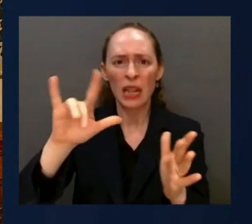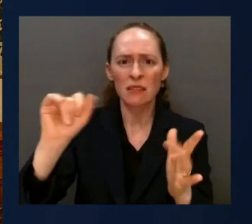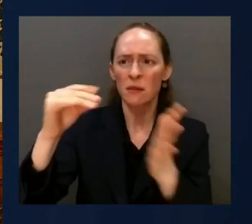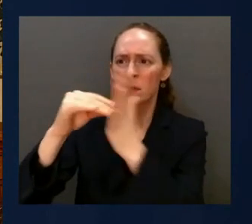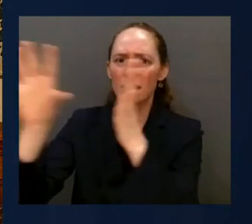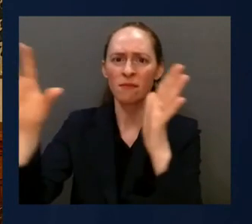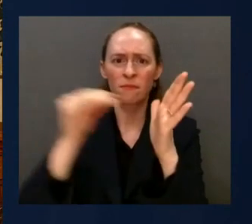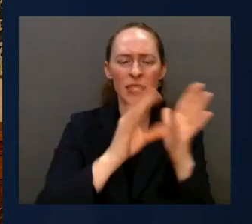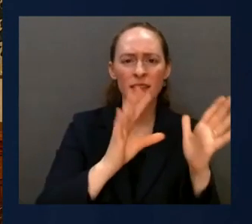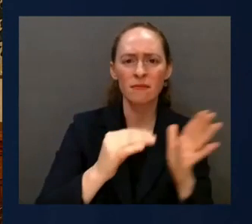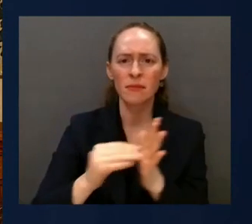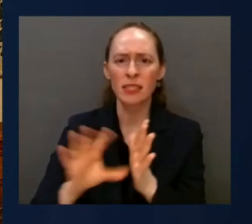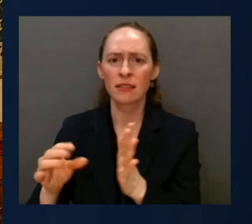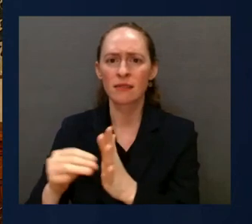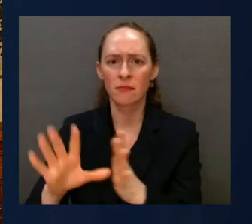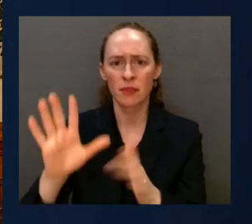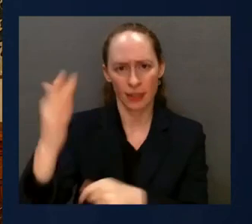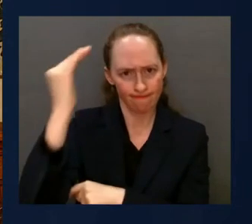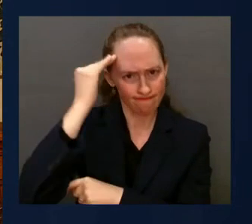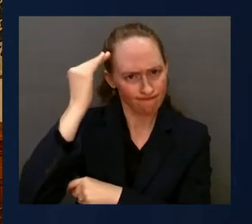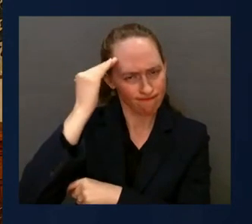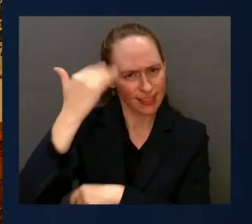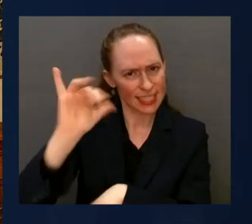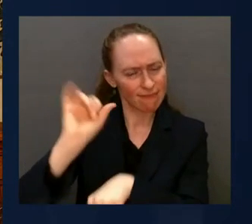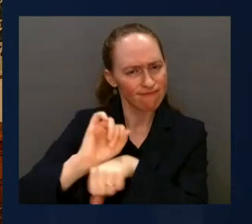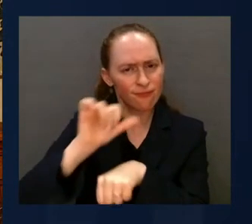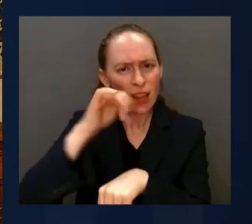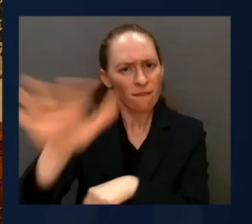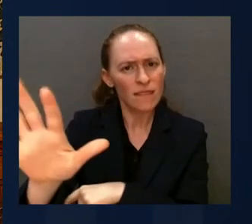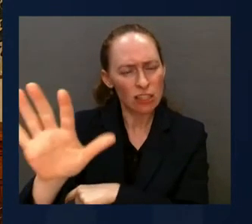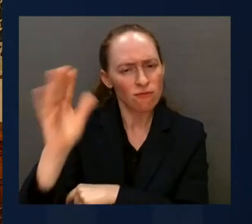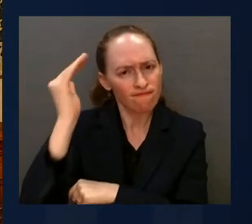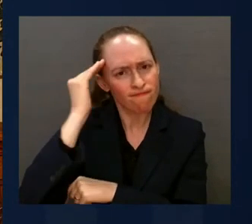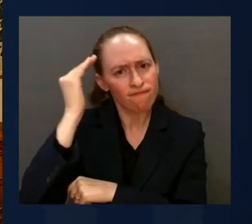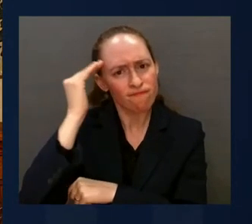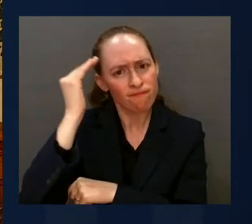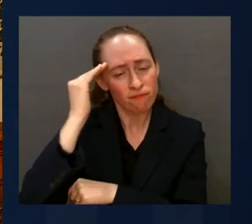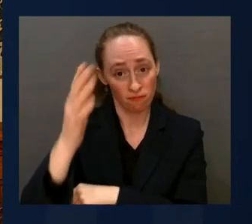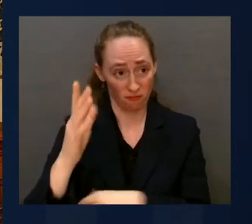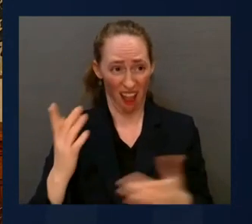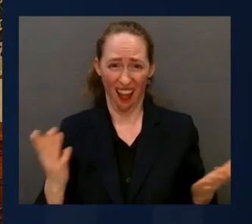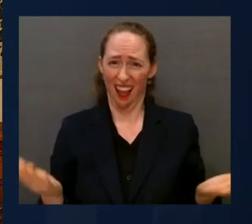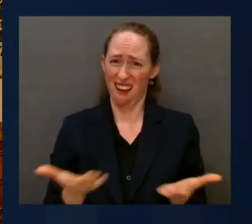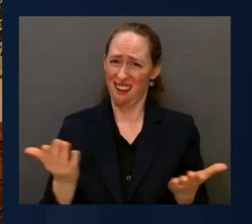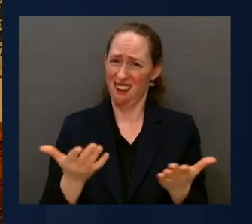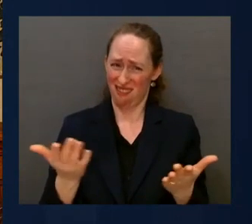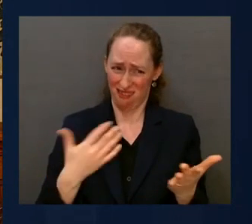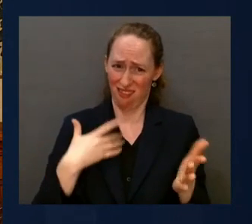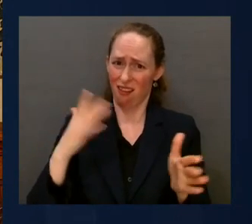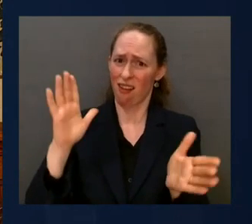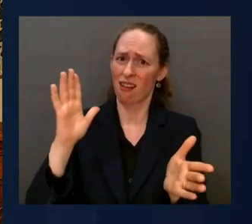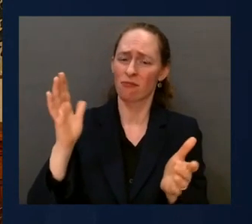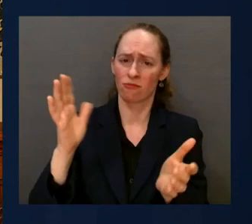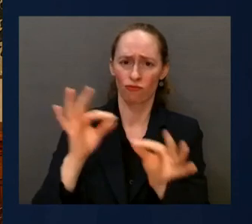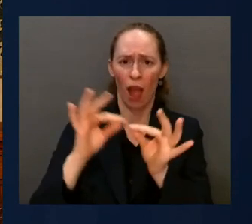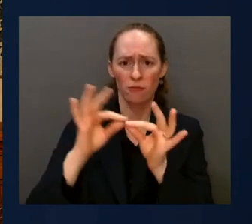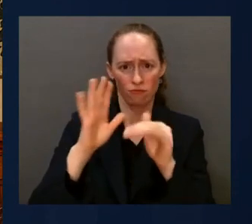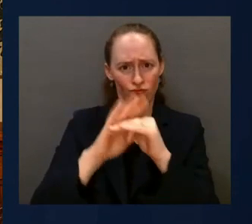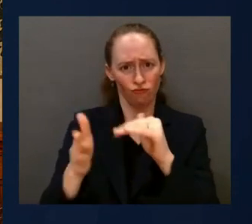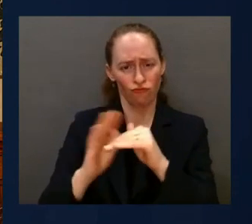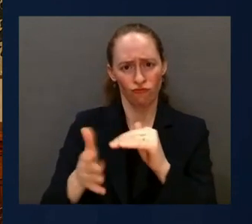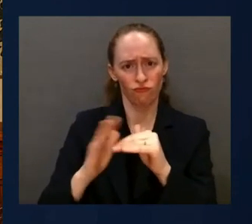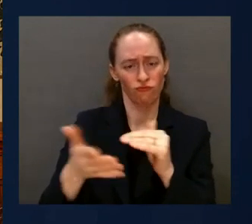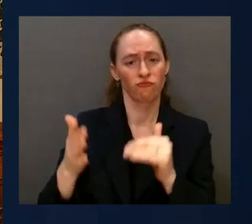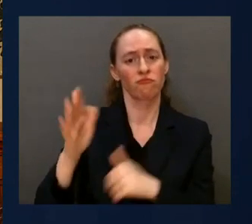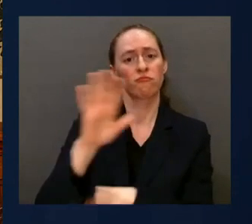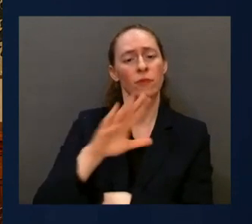down. Here at home, gas prices are down $1.50 from their peak. Food inflation is coming down, not fast enough, but coming down. Inflation